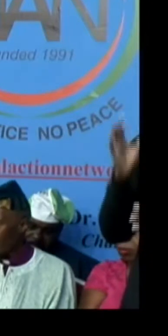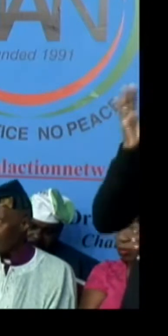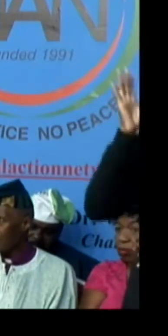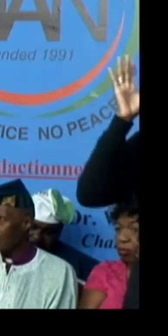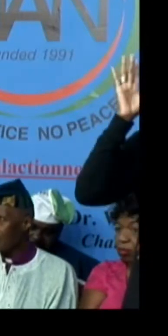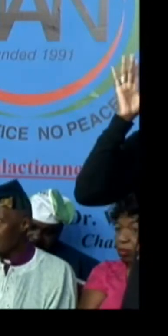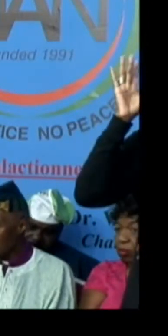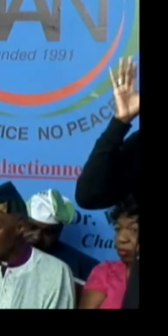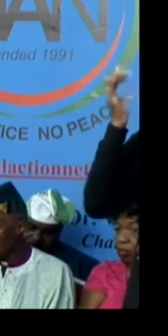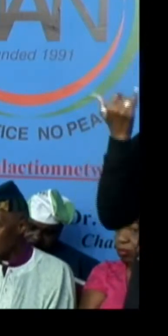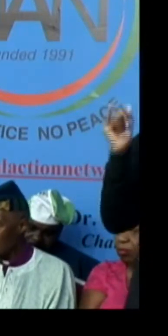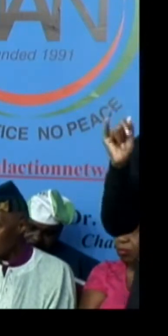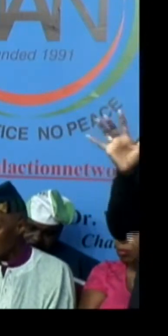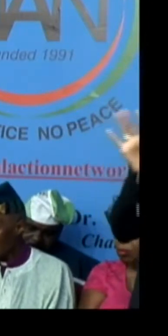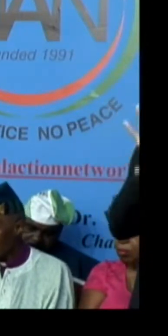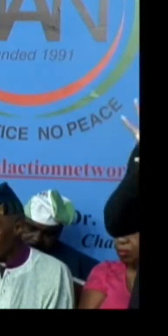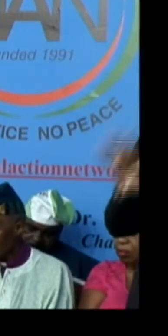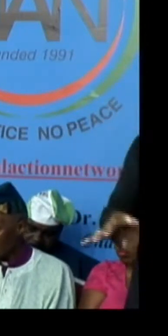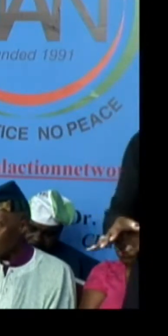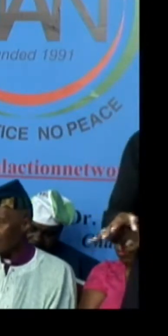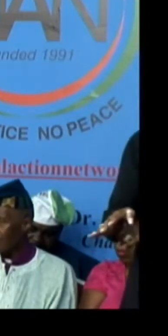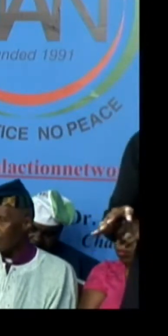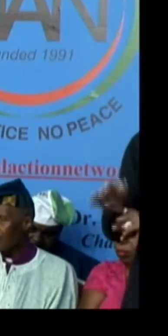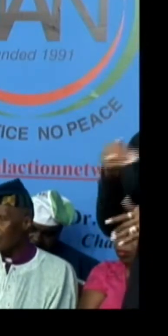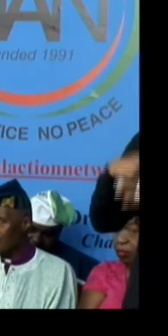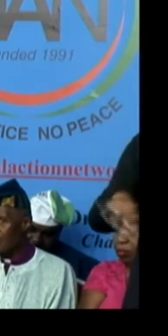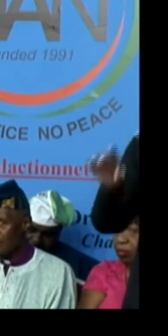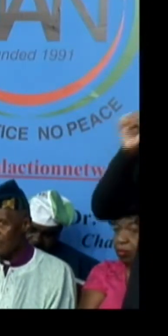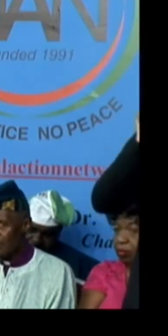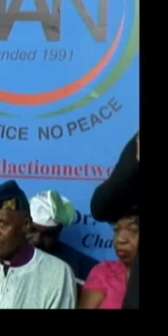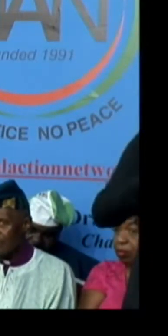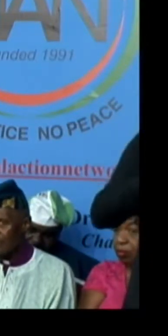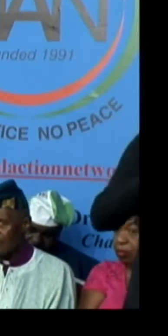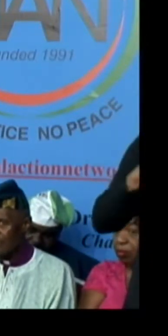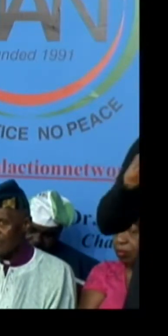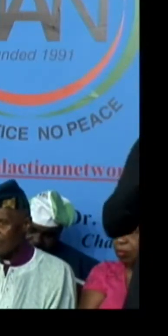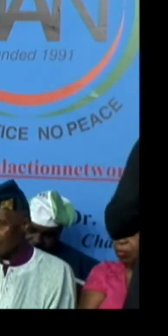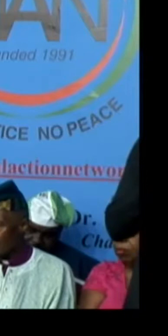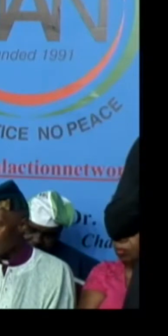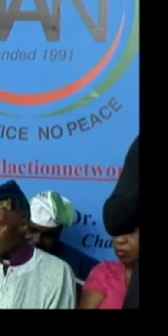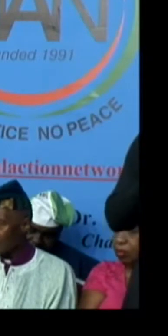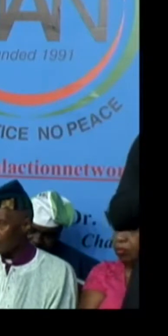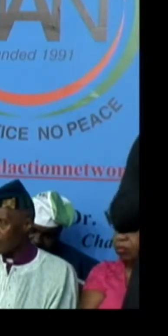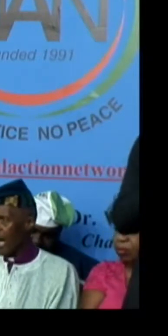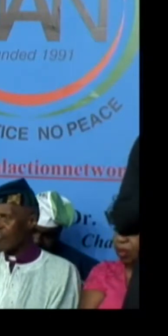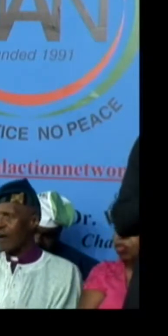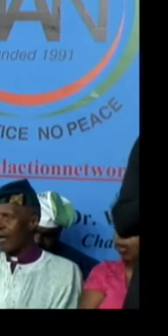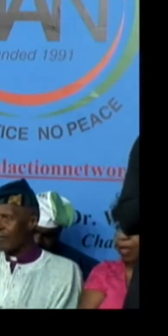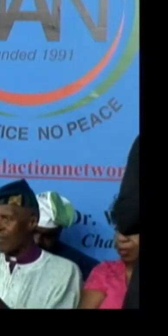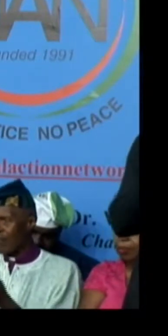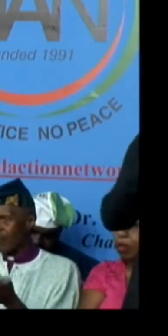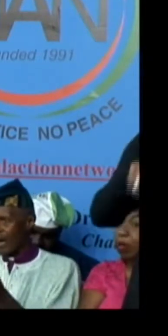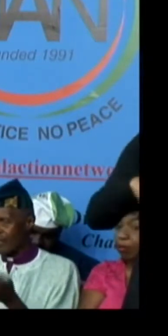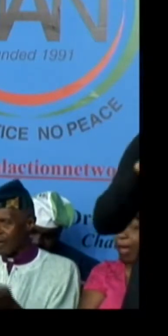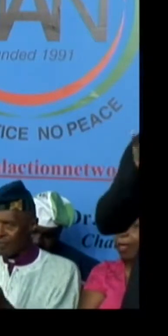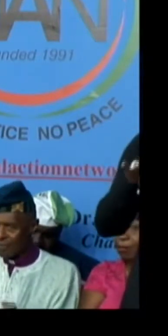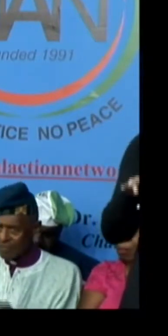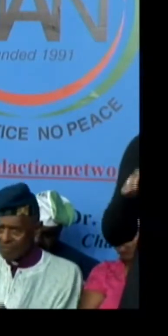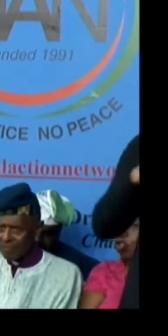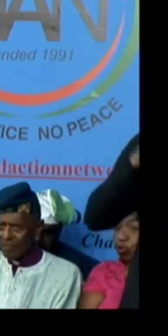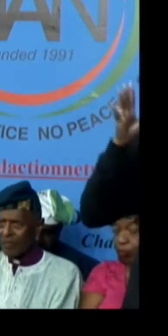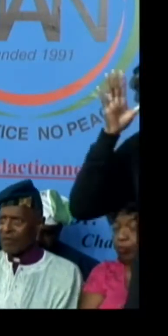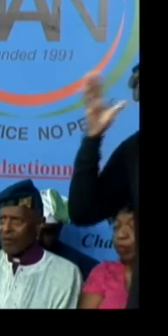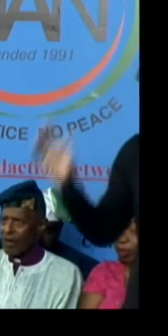into state-sponsored illiteracy and lack of the right to vote. I ain't talking